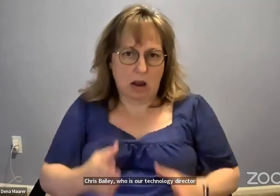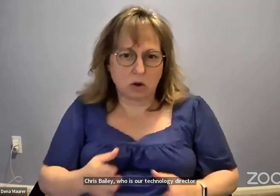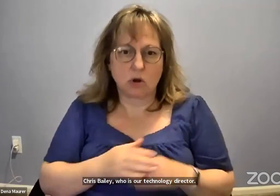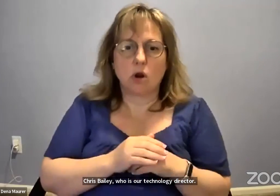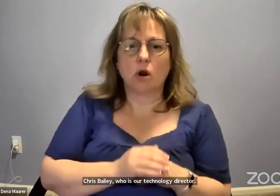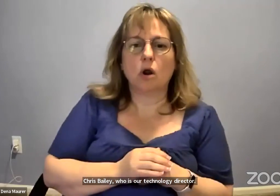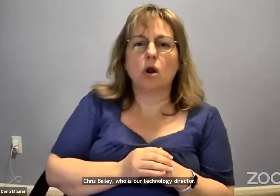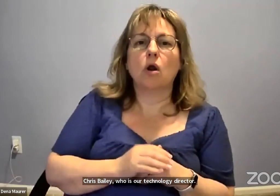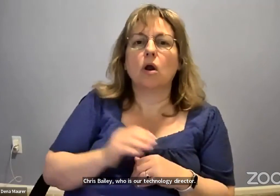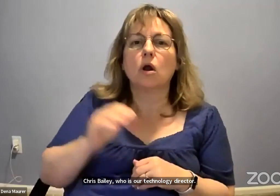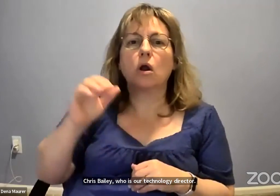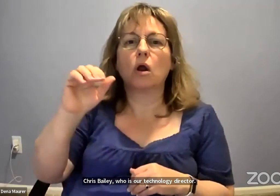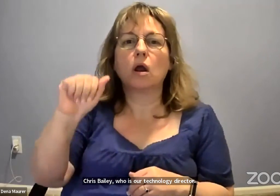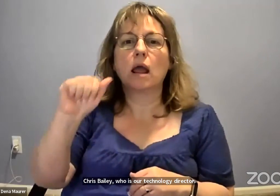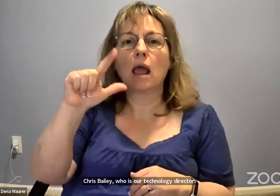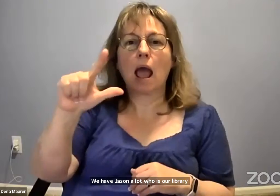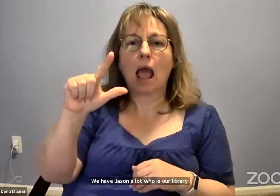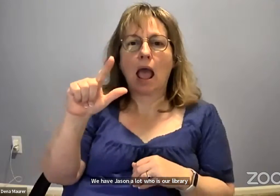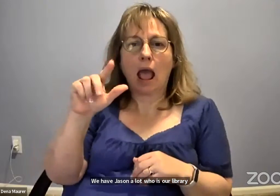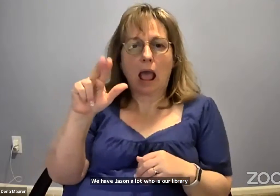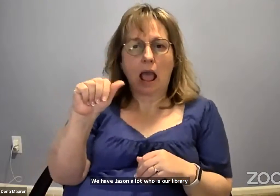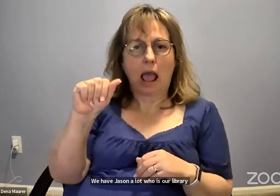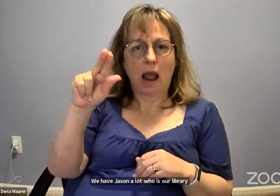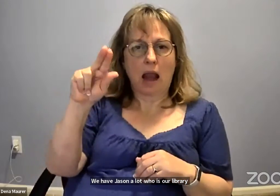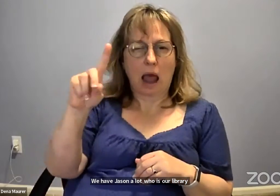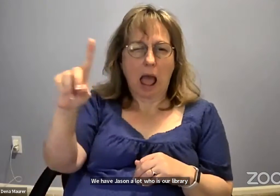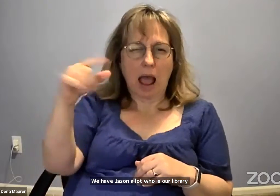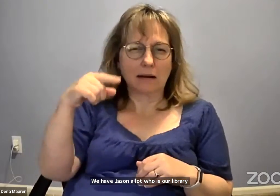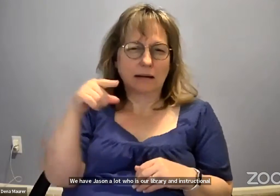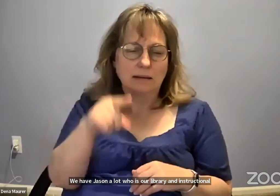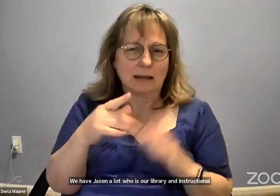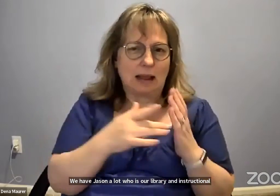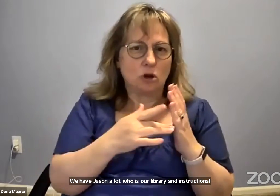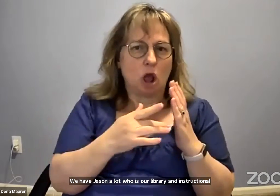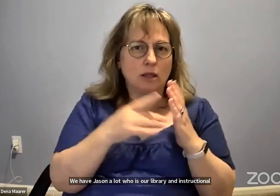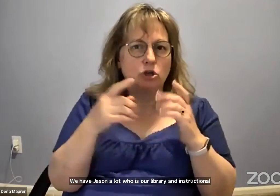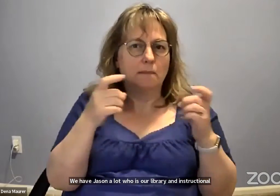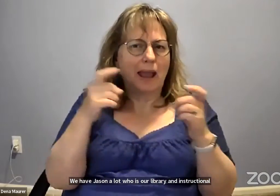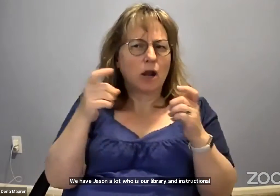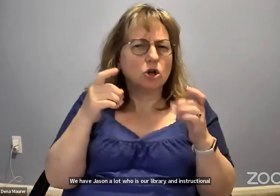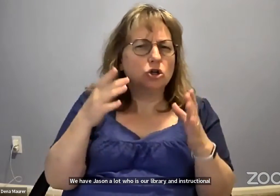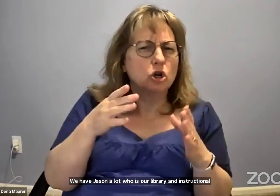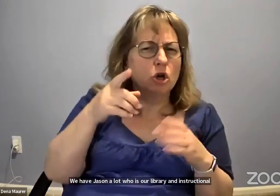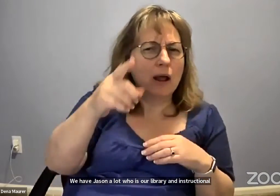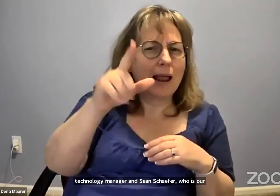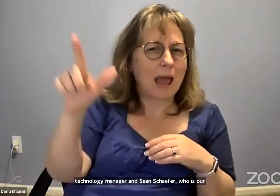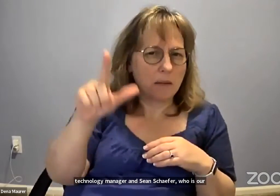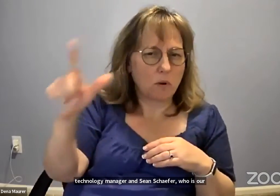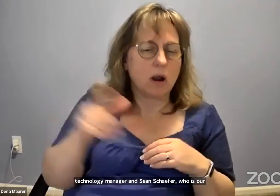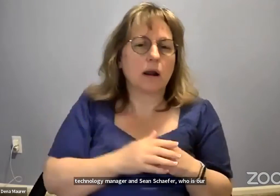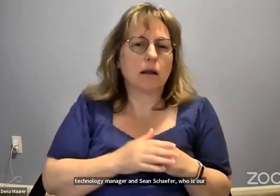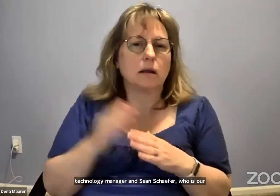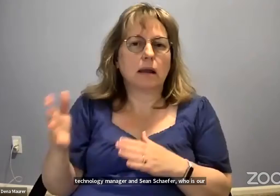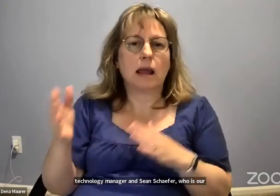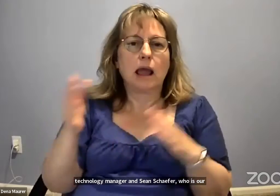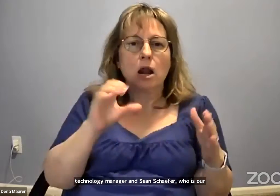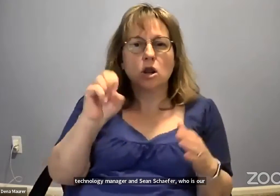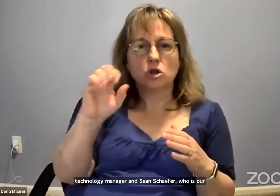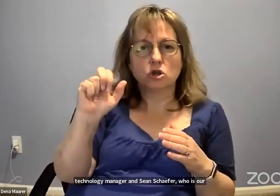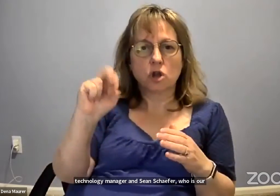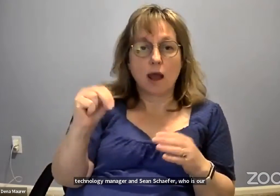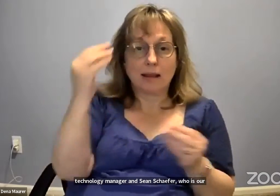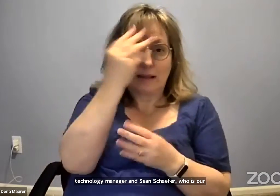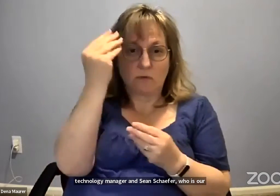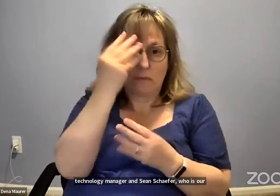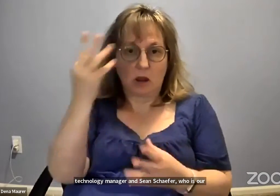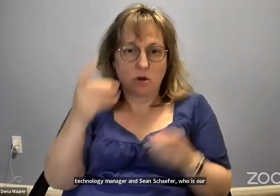our library and instructional technology manager, and Sean Schaefer, who is our information systems manager. So they